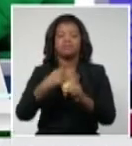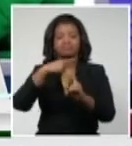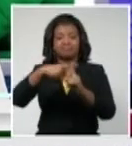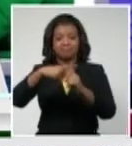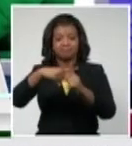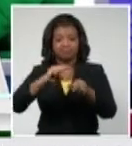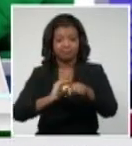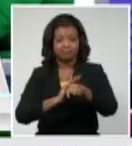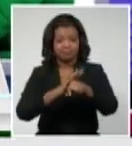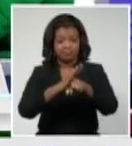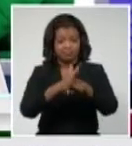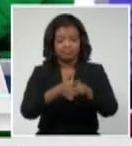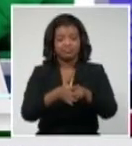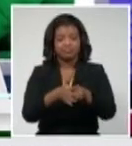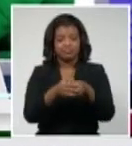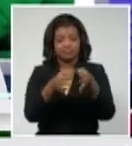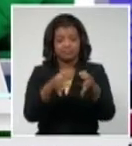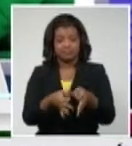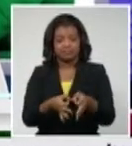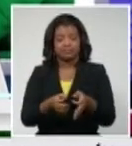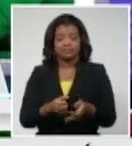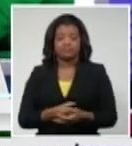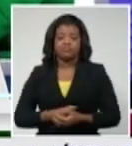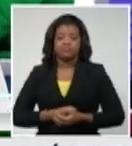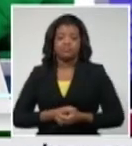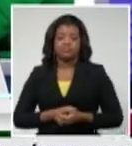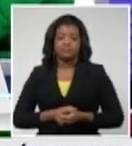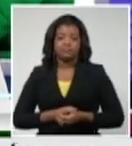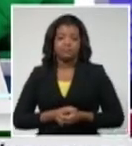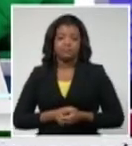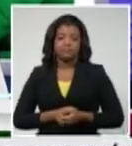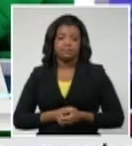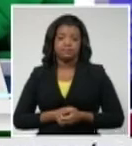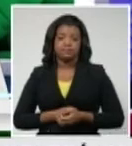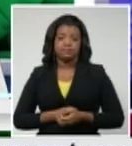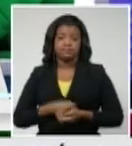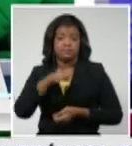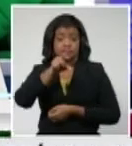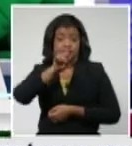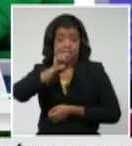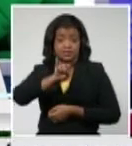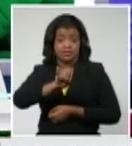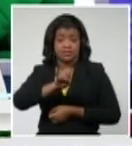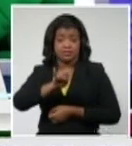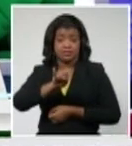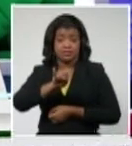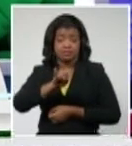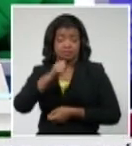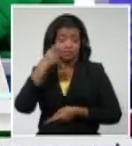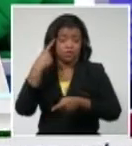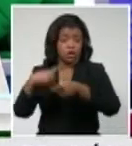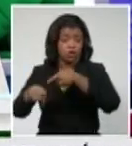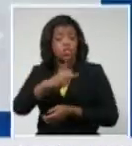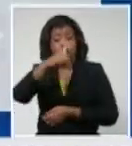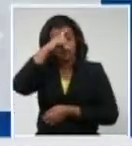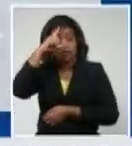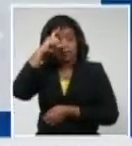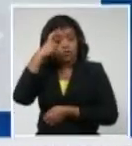contracted abroad. Meanwhile, 38 cases diagnosed yesterday are the result of local